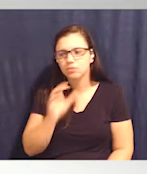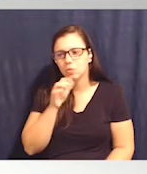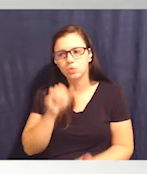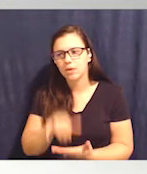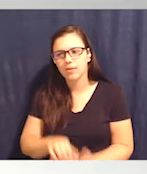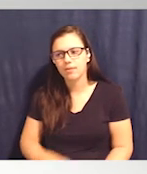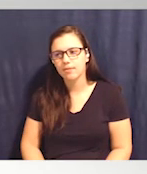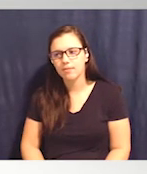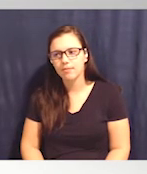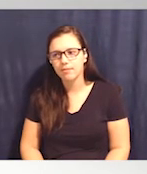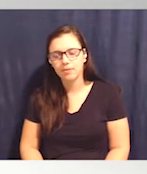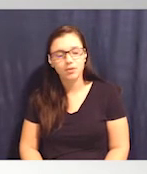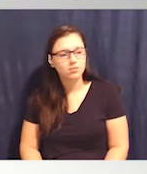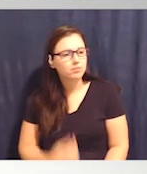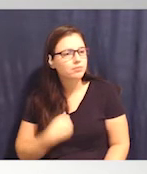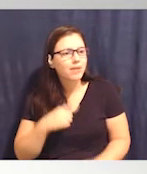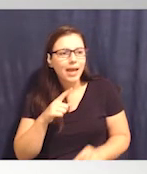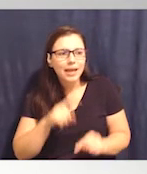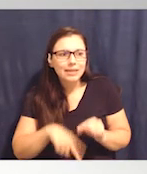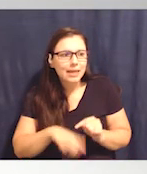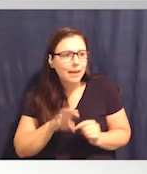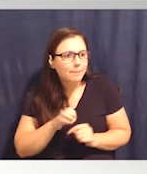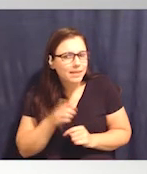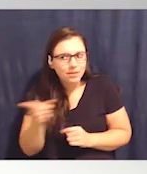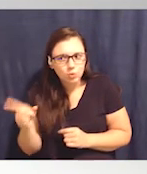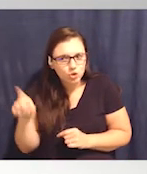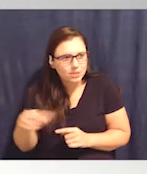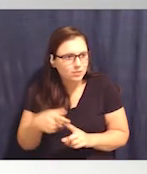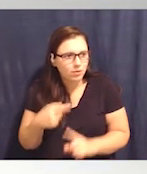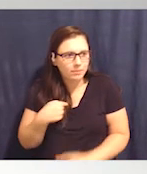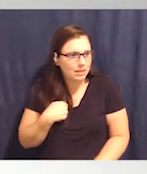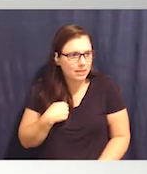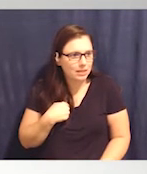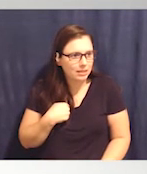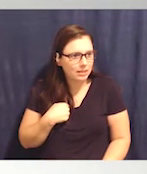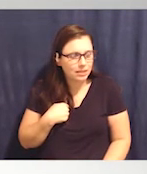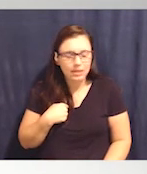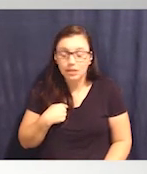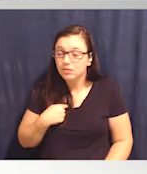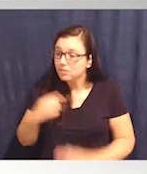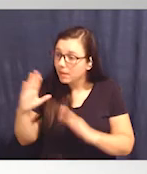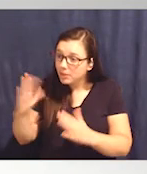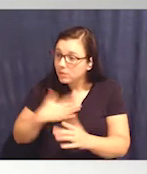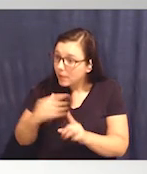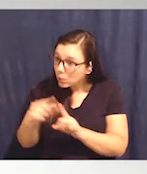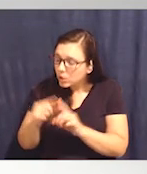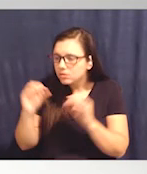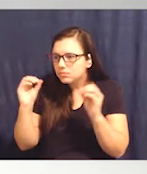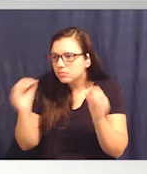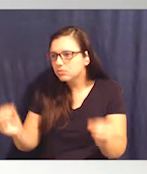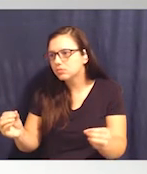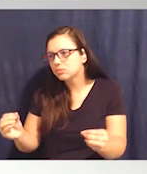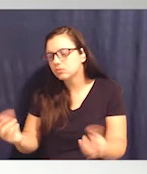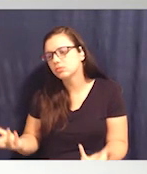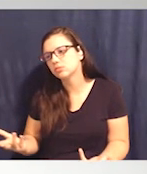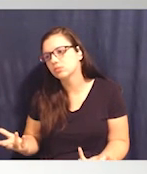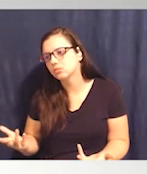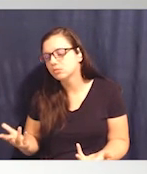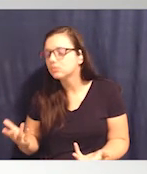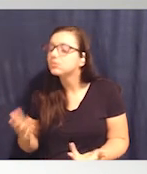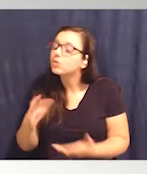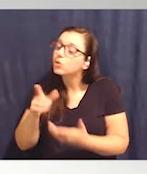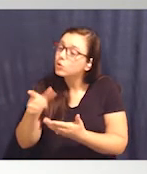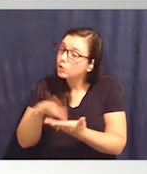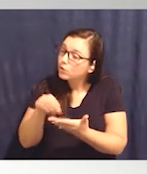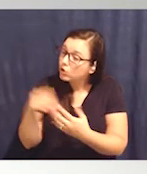she needs me to be. Heeded my words not, did you? Pass on what you have learned.